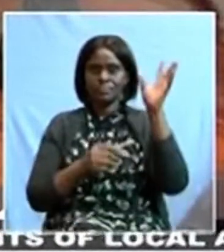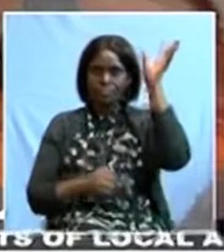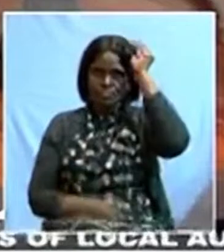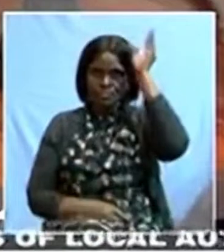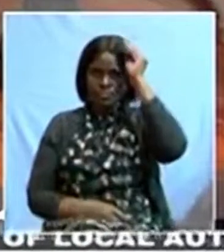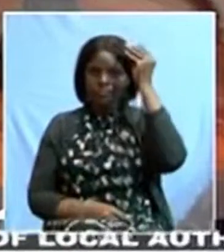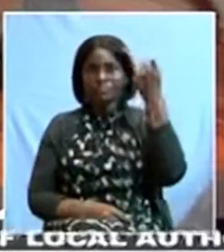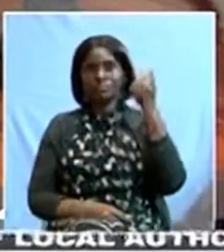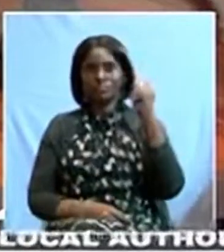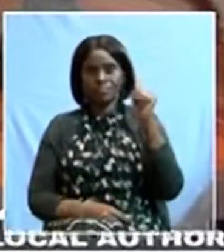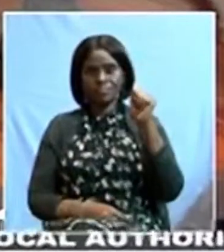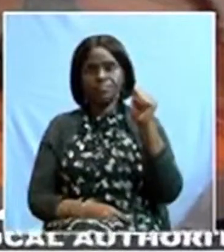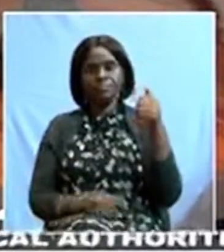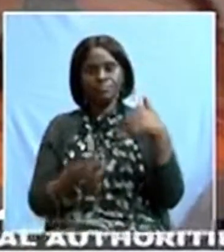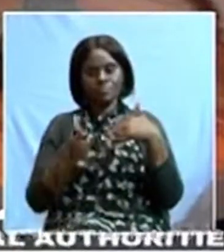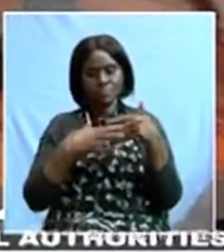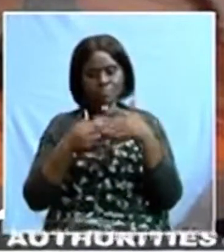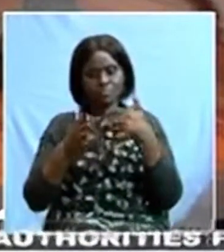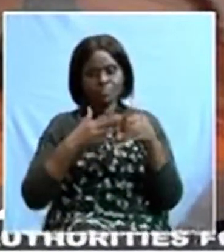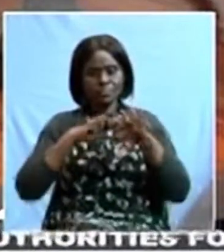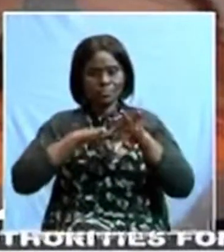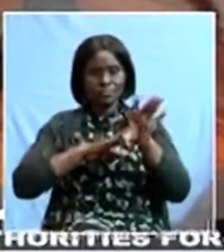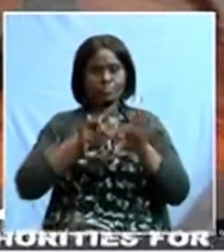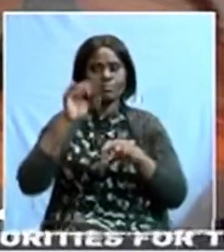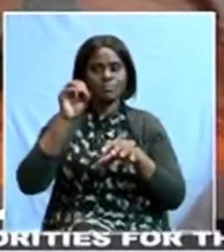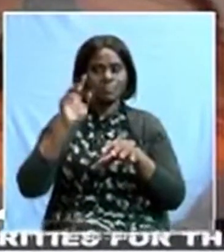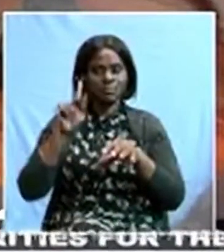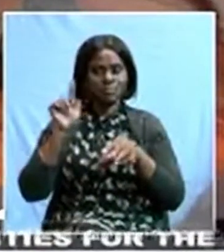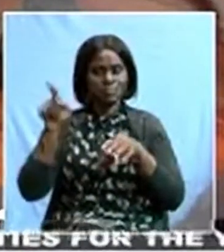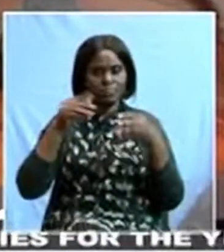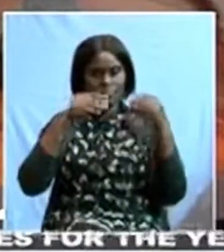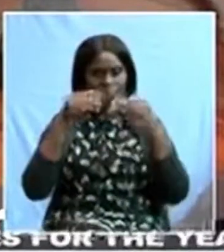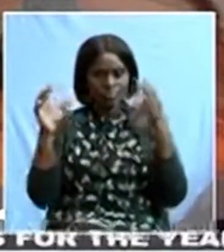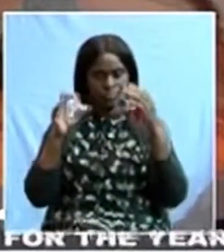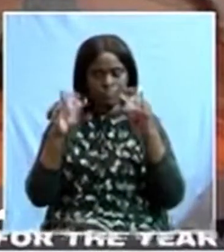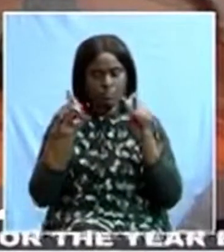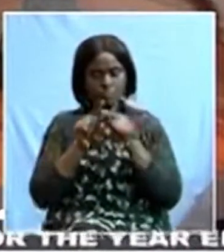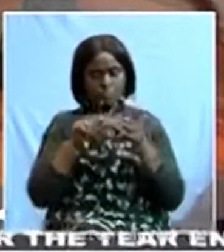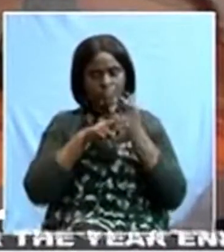10 kwacha, and light trucks 50 kwacha. A market committee and